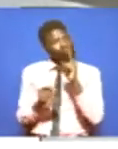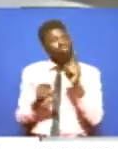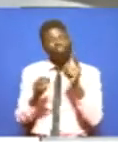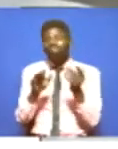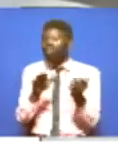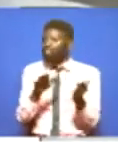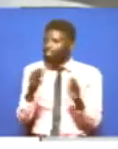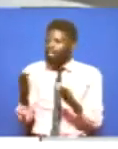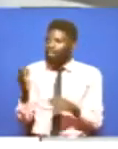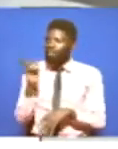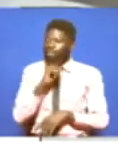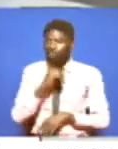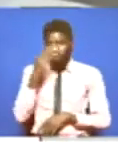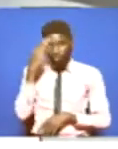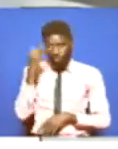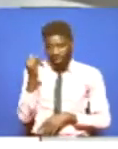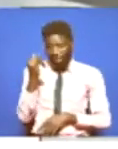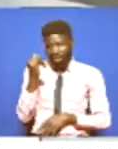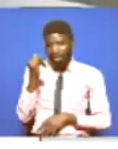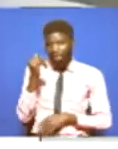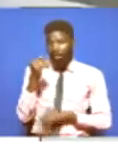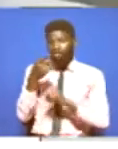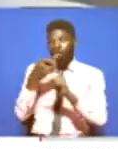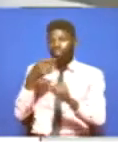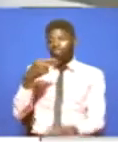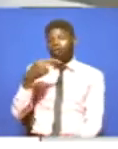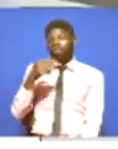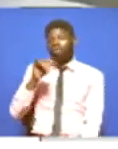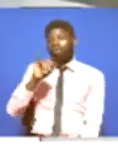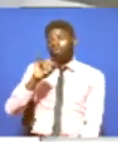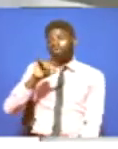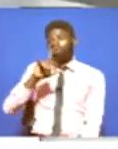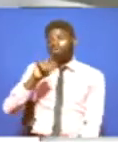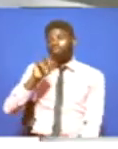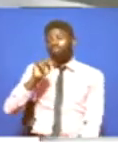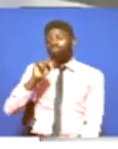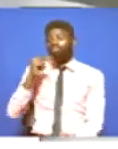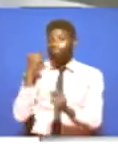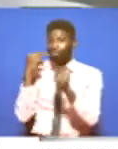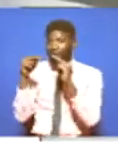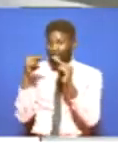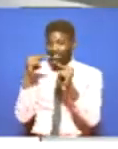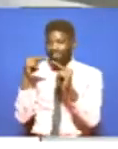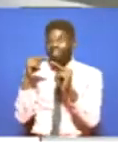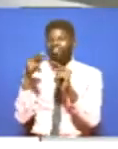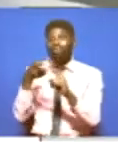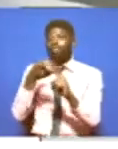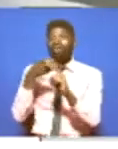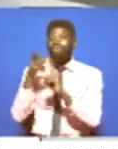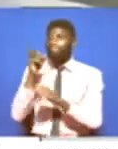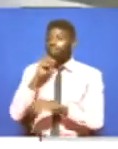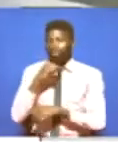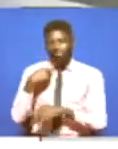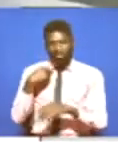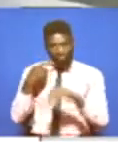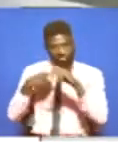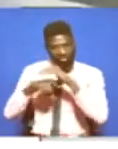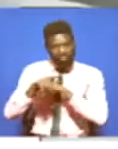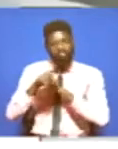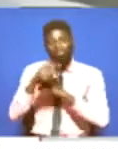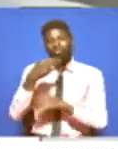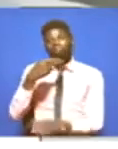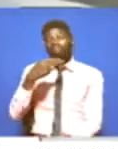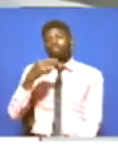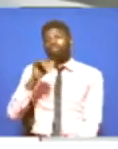had been picked from Hilton Hotel. And I went to Hilton to ask what happened to my friend. And one of